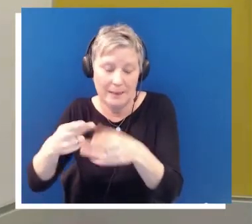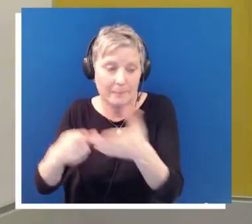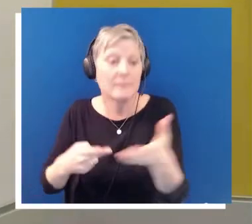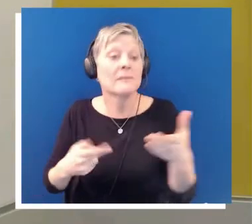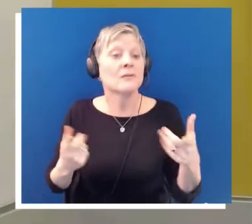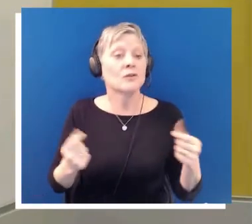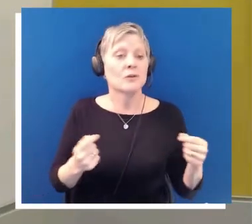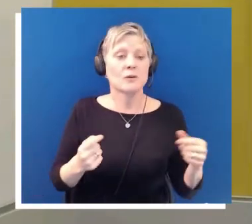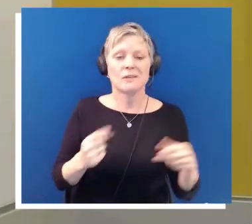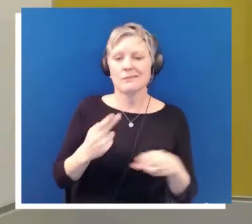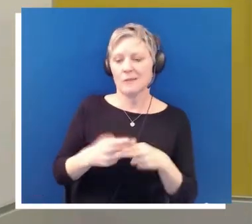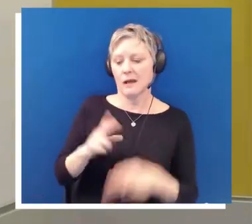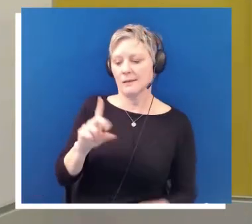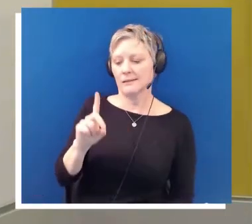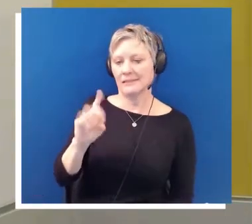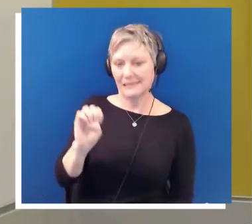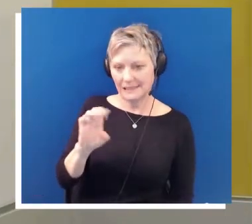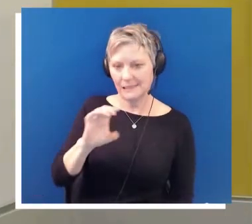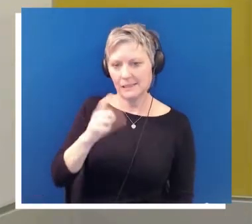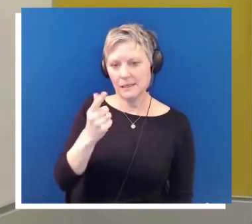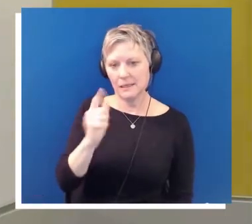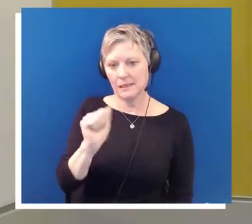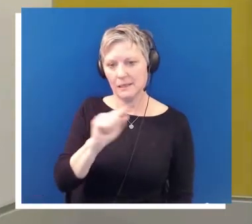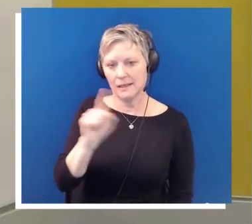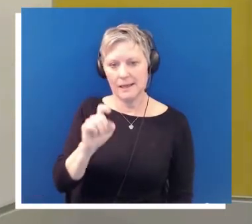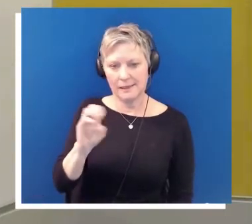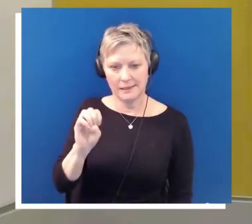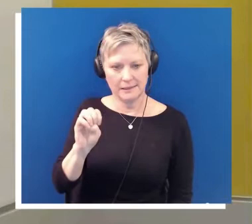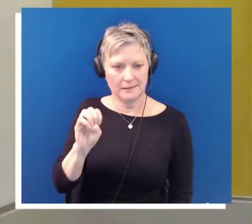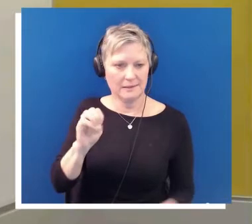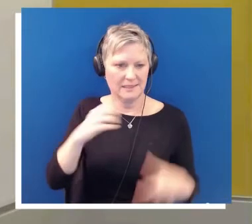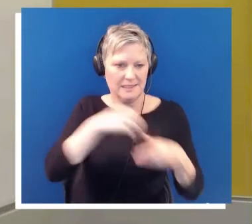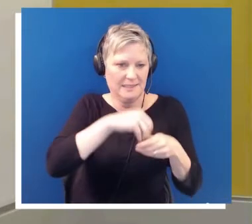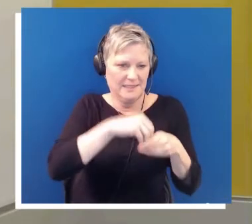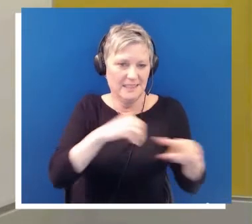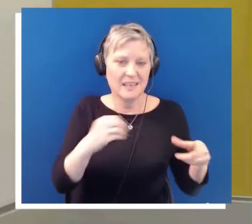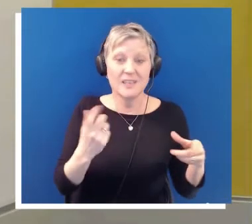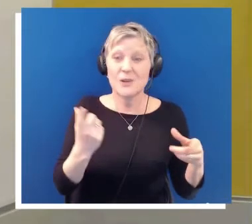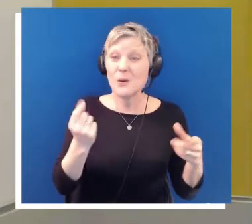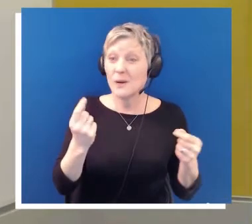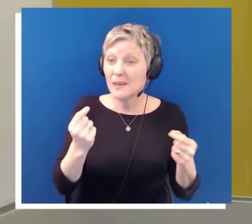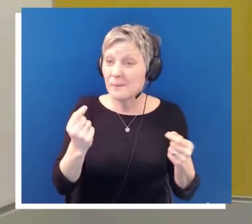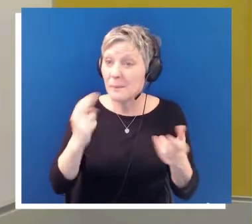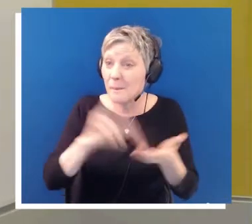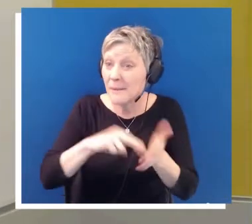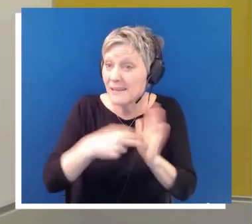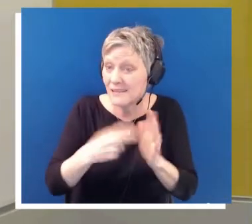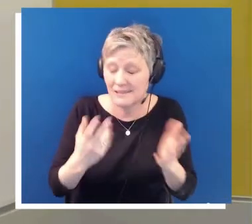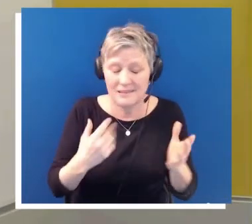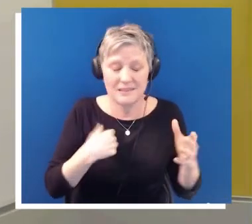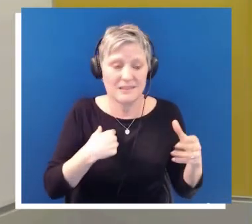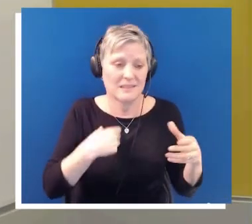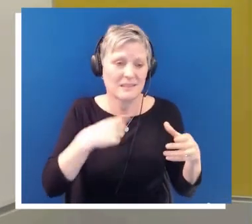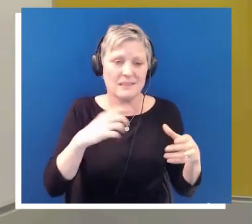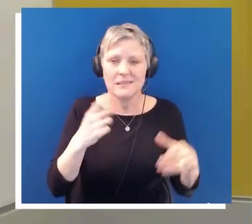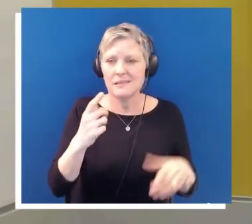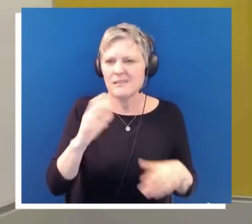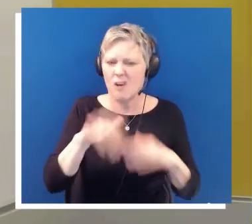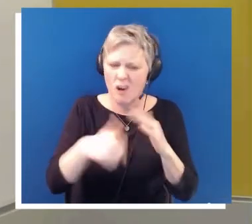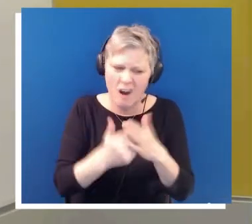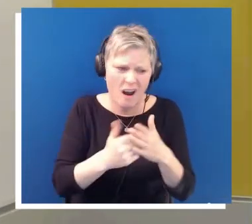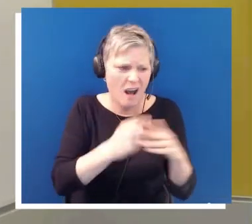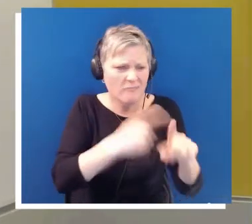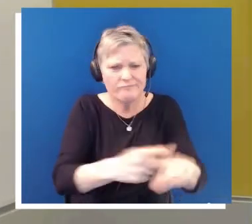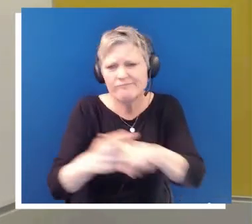here is I just want to deglaze my pan. What that means is all the little bits of flavor, the onion, the garlic, the ginger, the